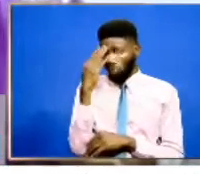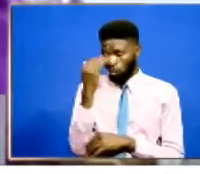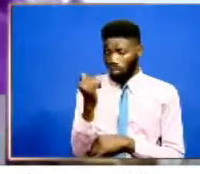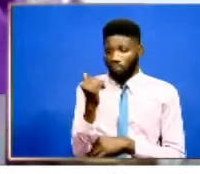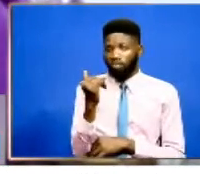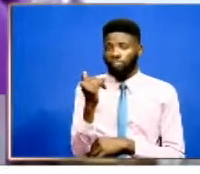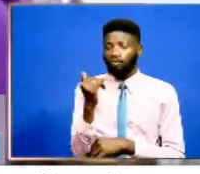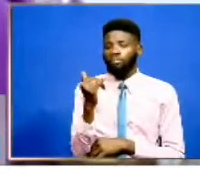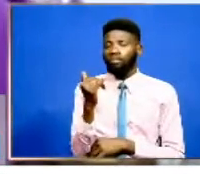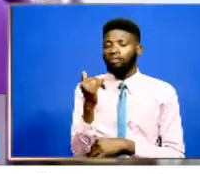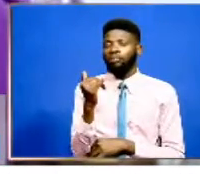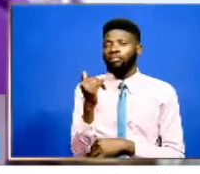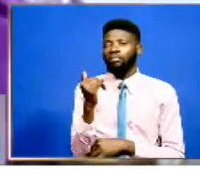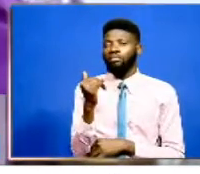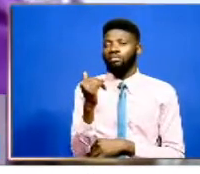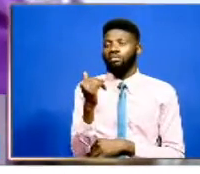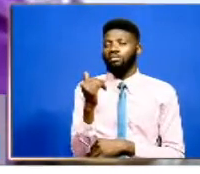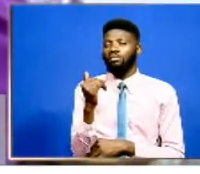is,